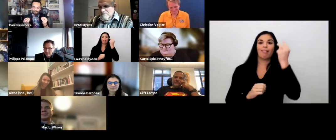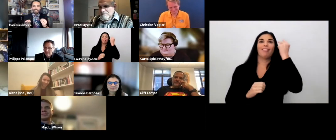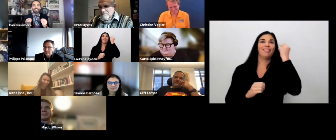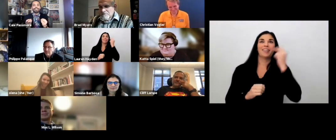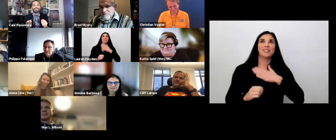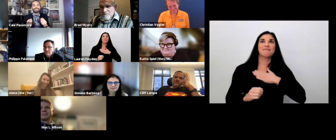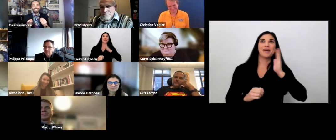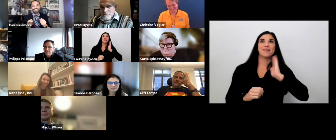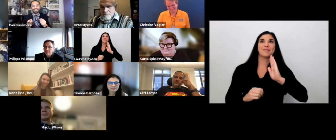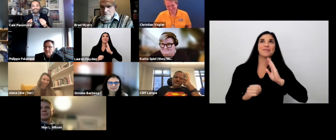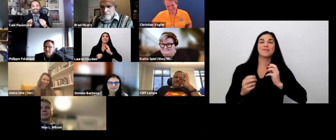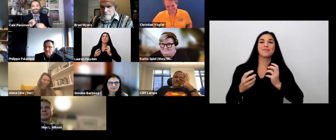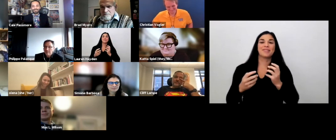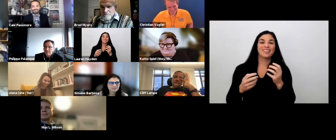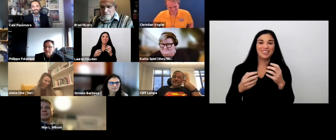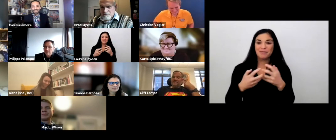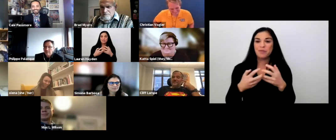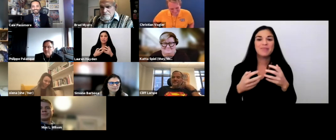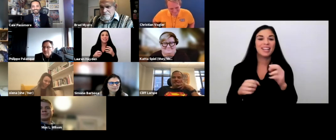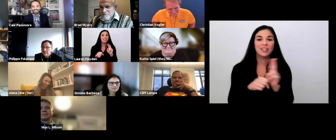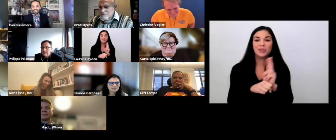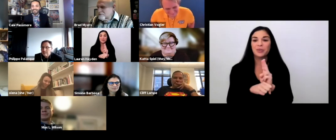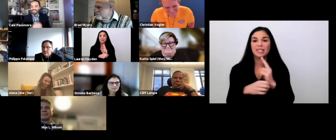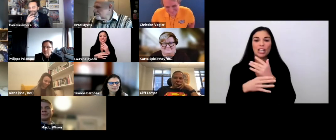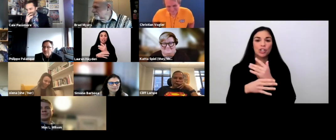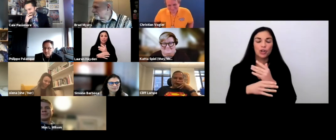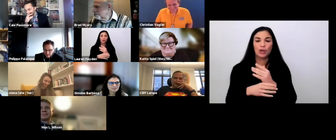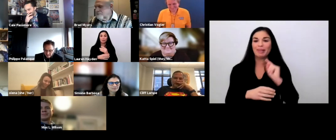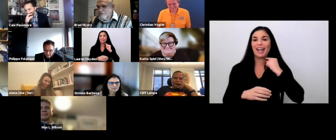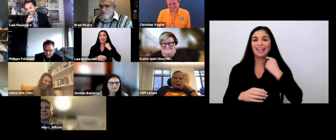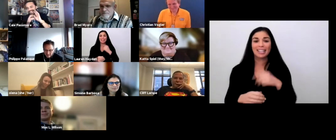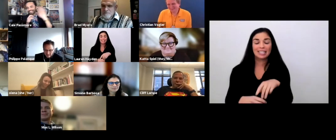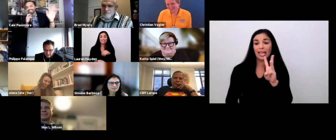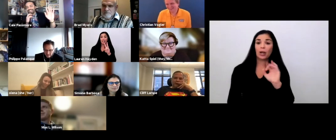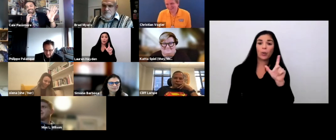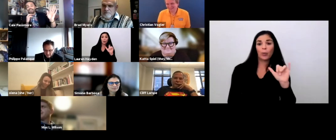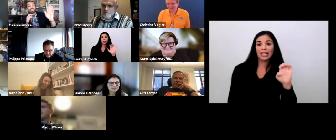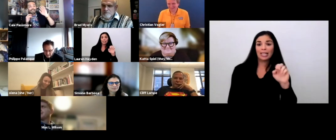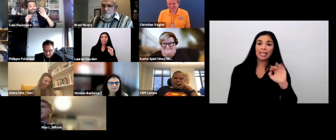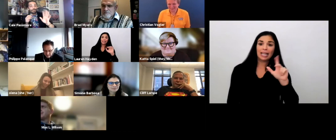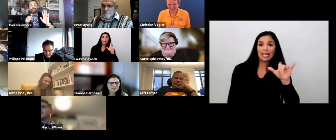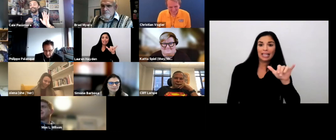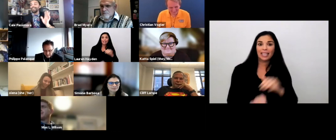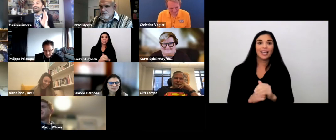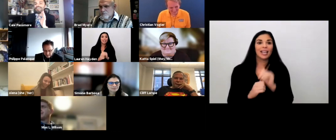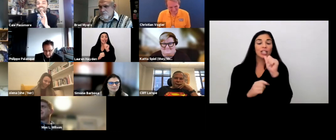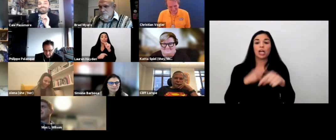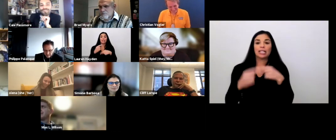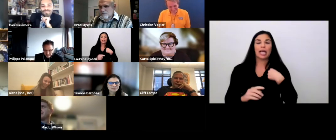like willy-nilly. And I only, yeah, this is an aside. So